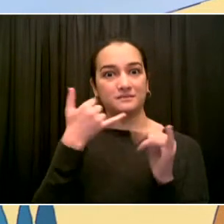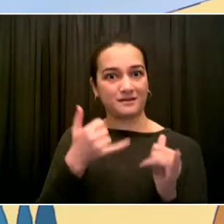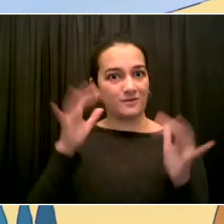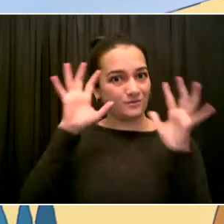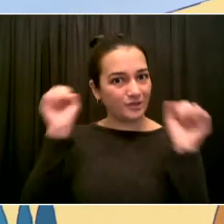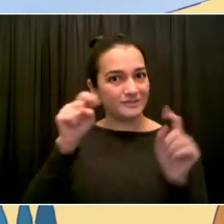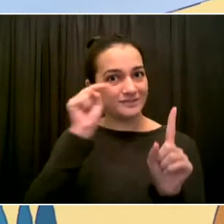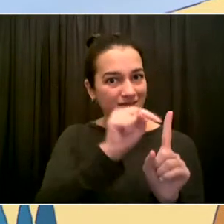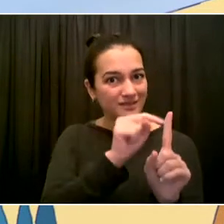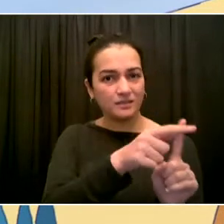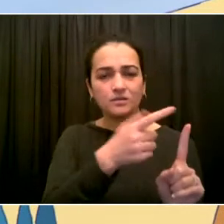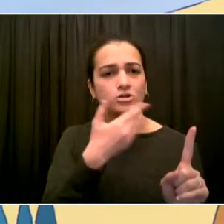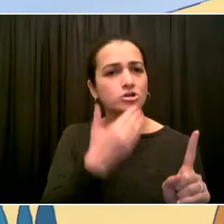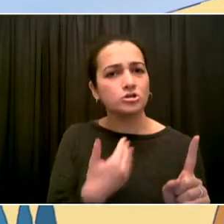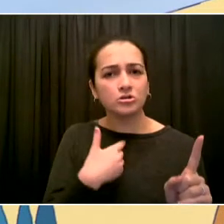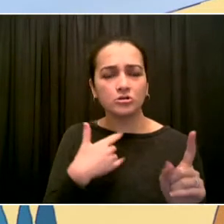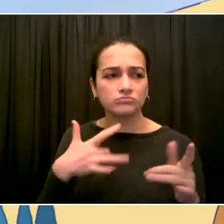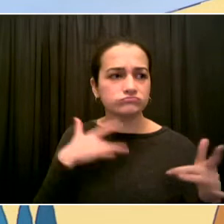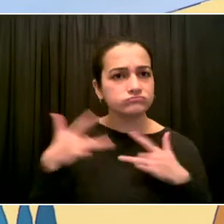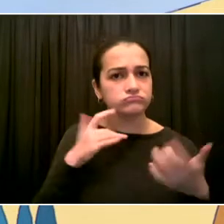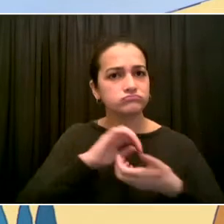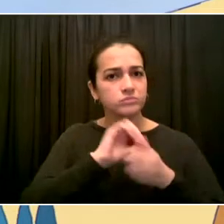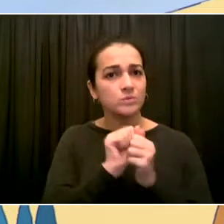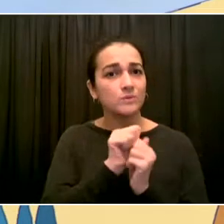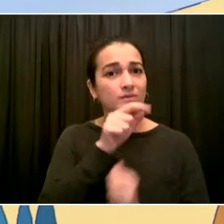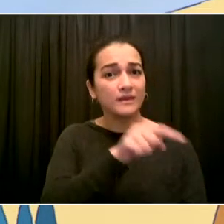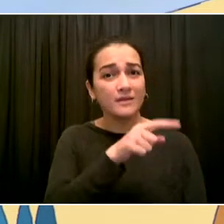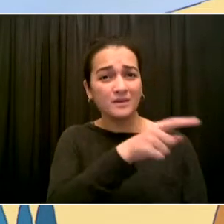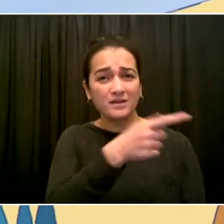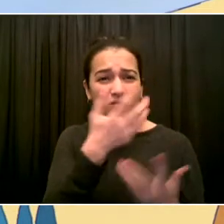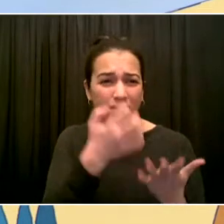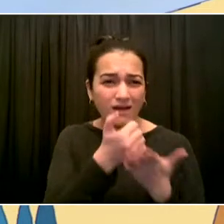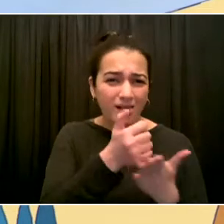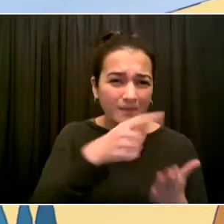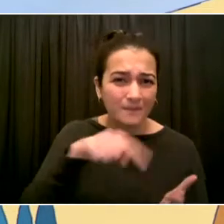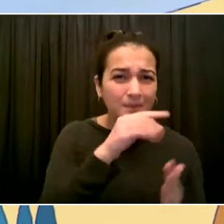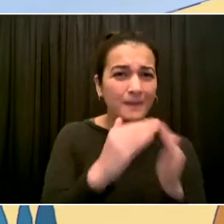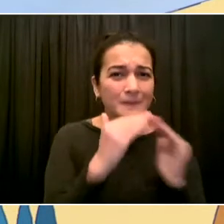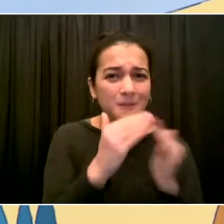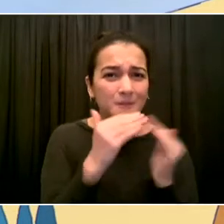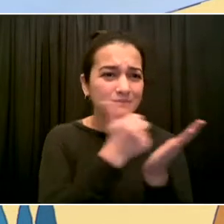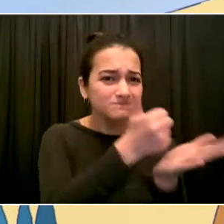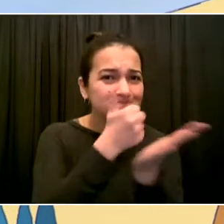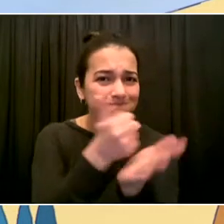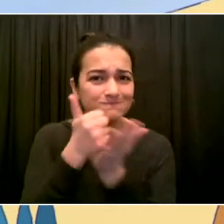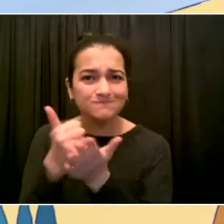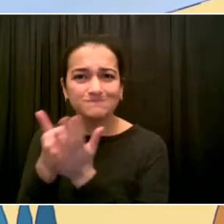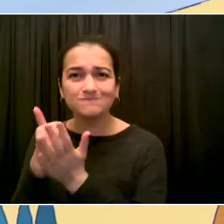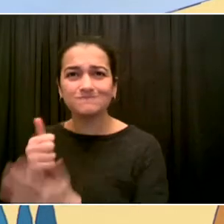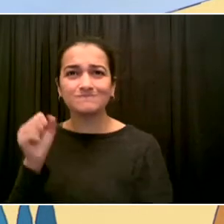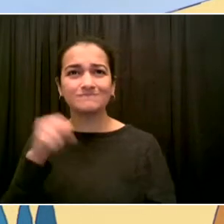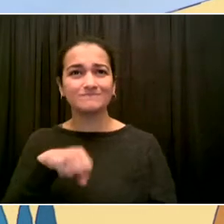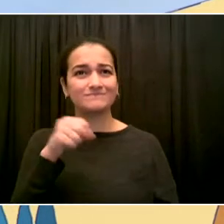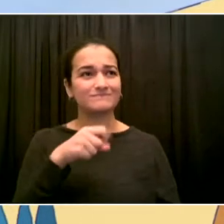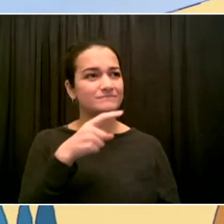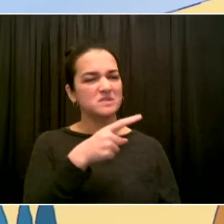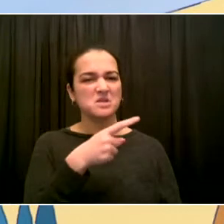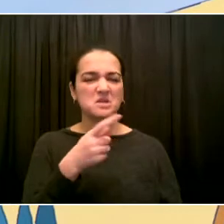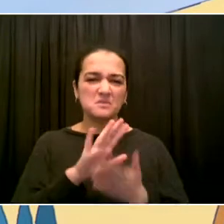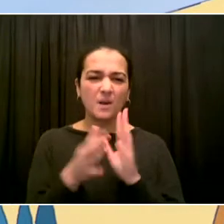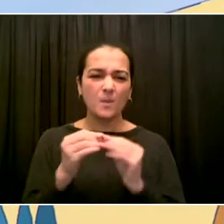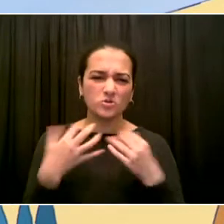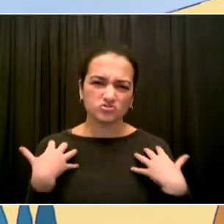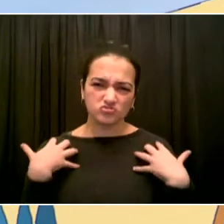turn it into action. She's been doing that in her council district in the Bronx, but now she will be doing it for all of the Bronx as the next